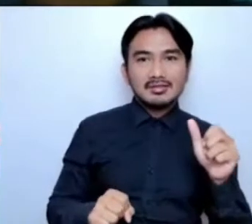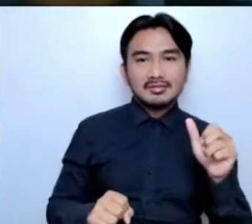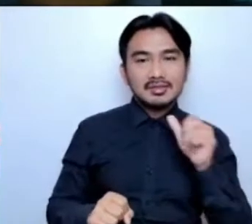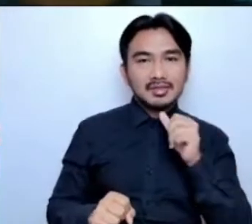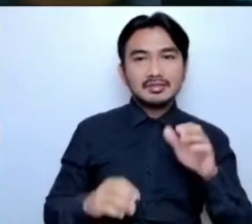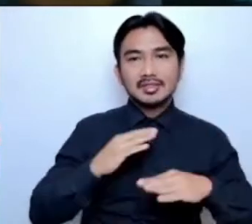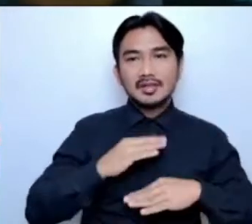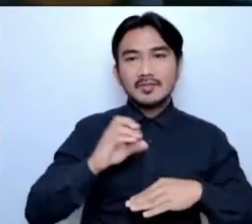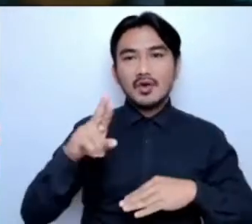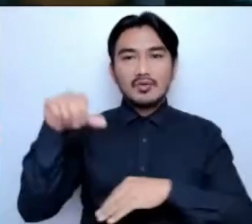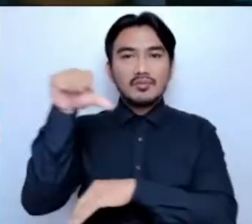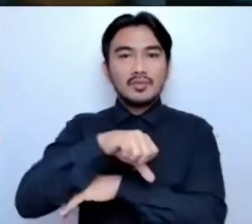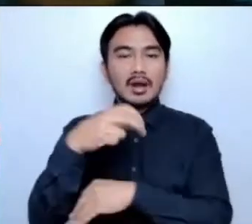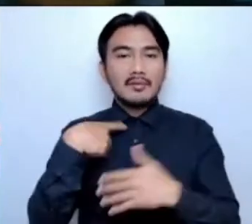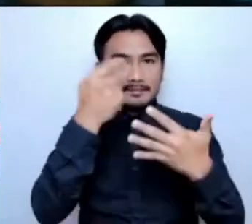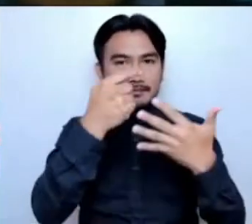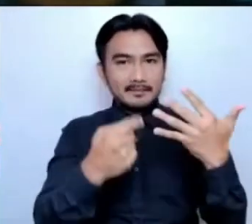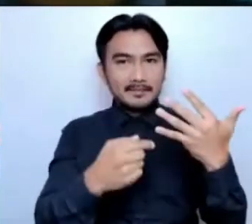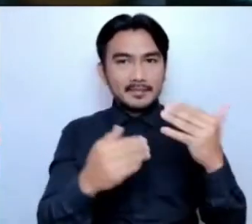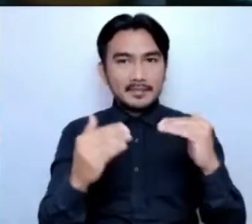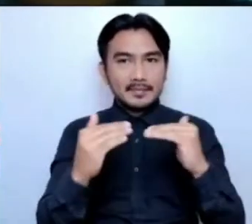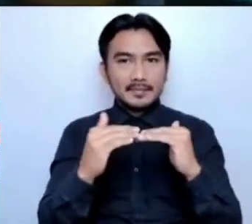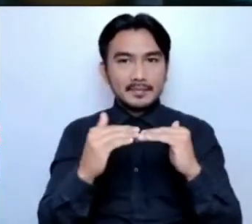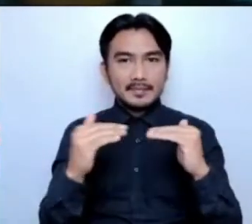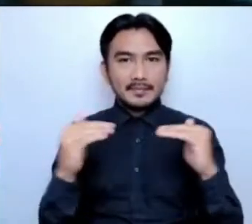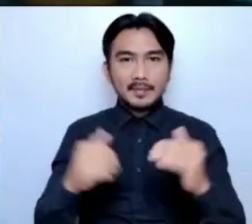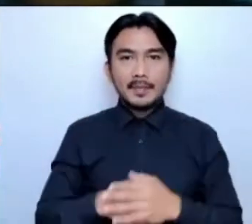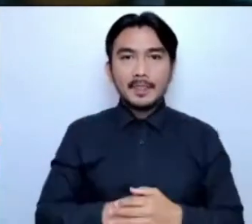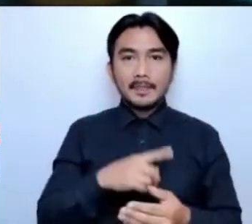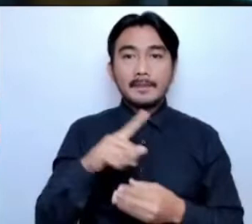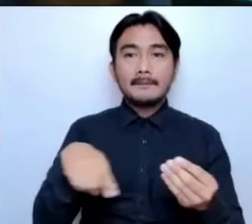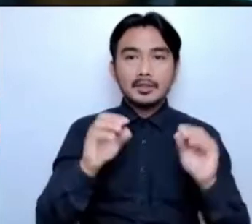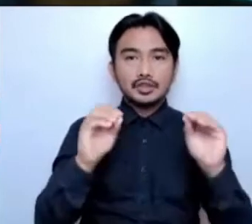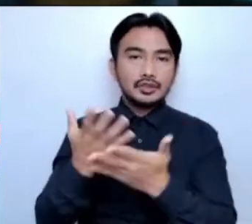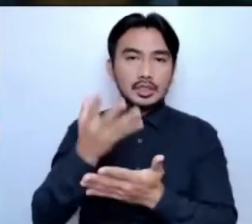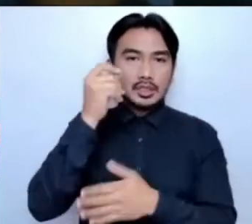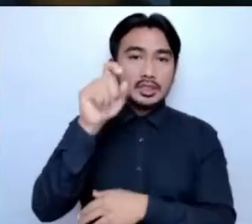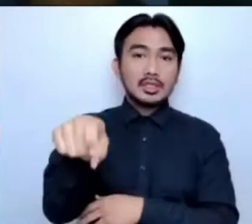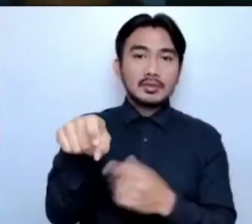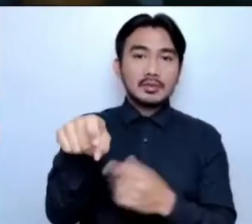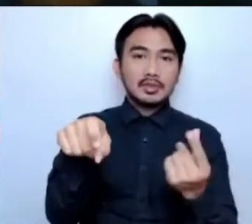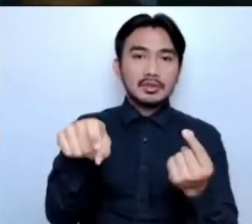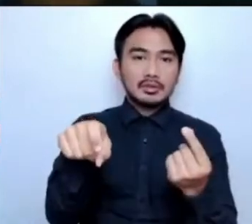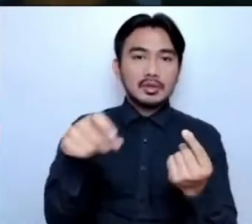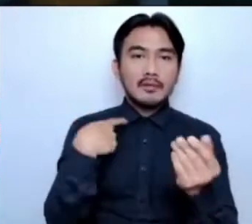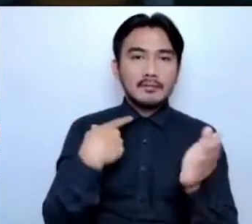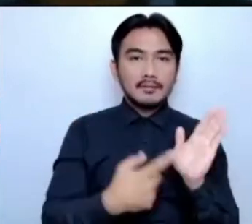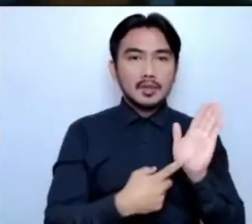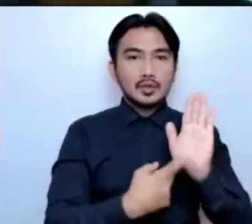research-based knowledge and or principles of teaching and learning should be present in all